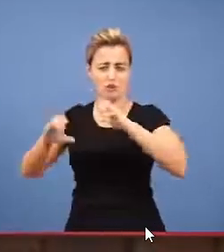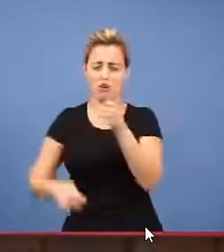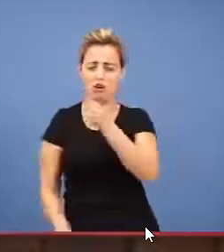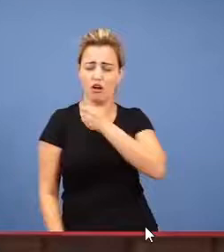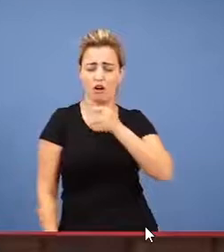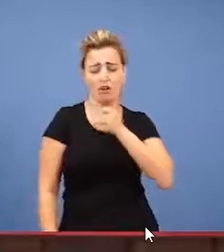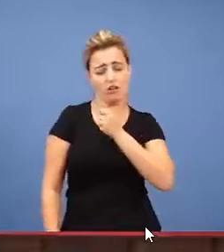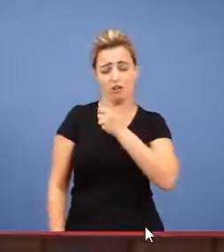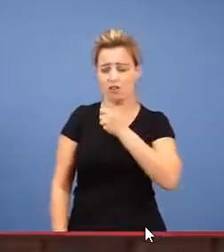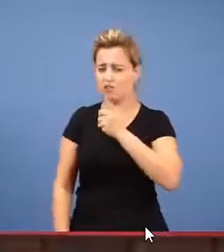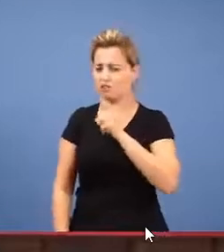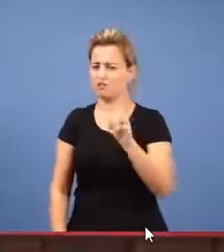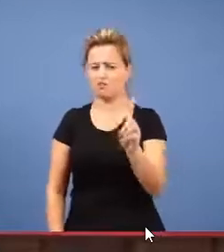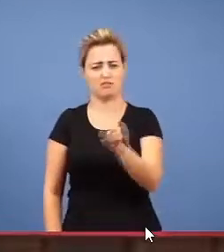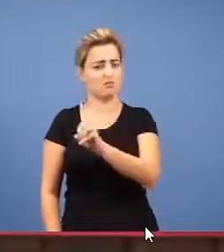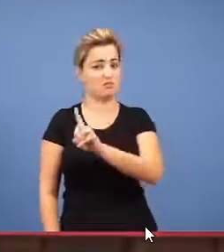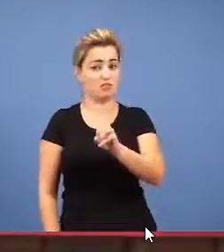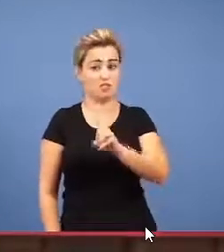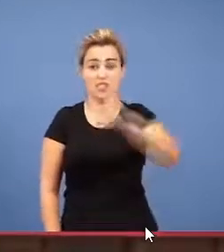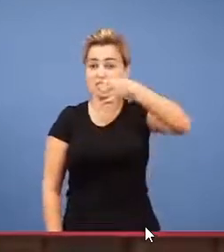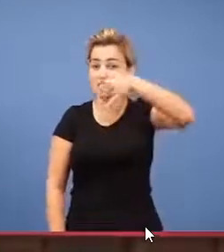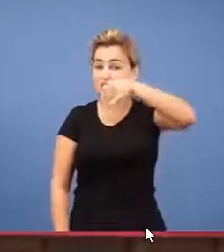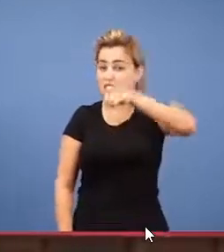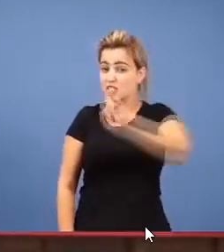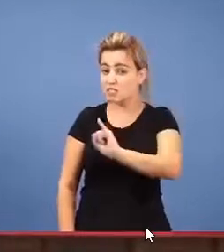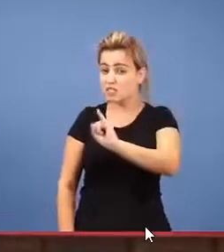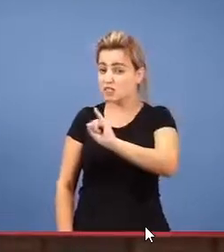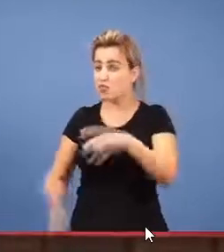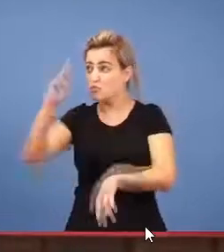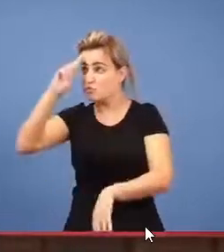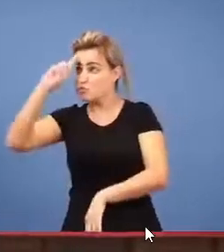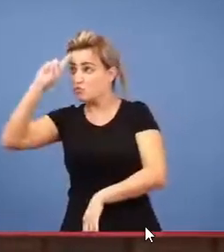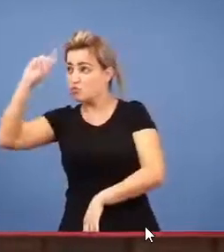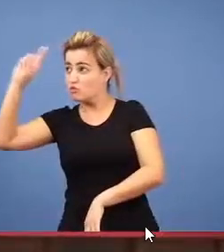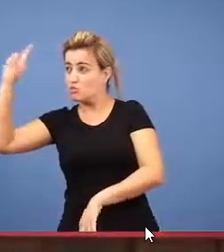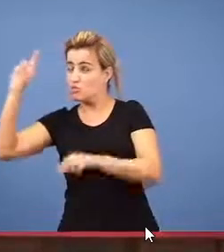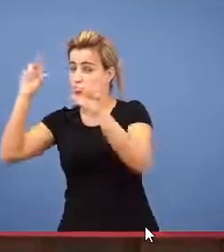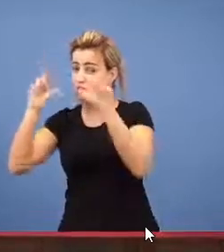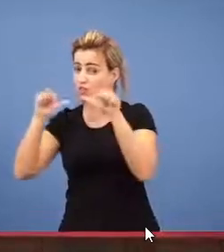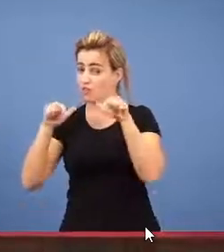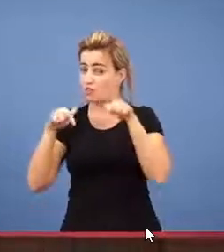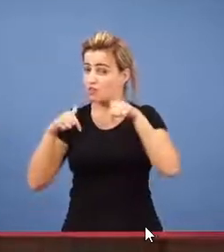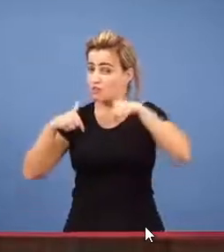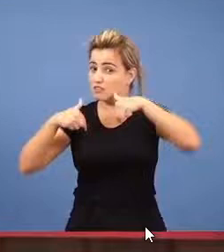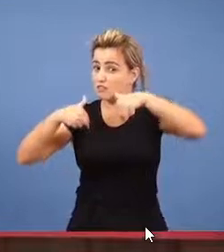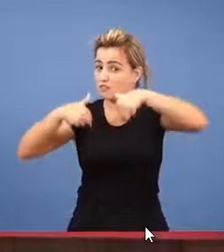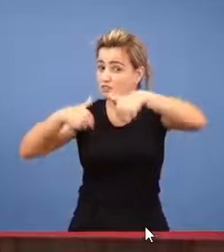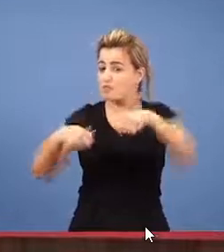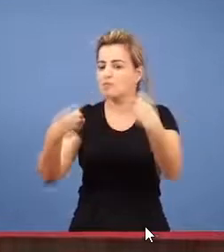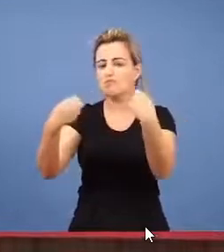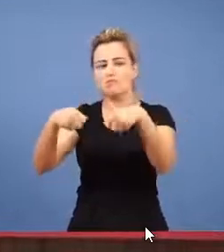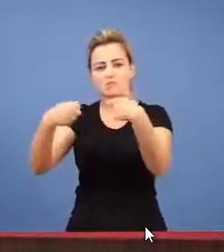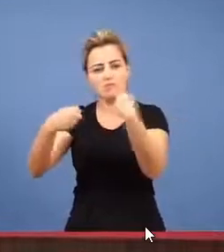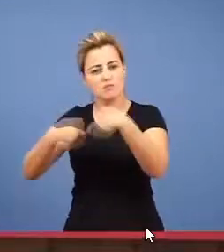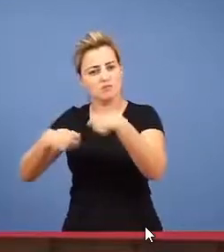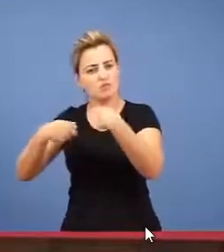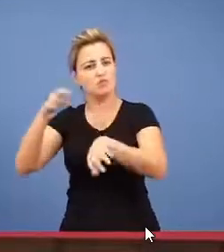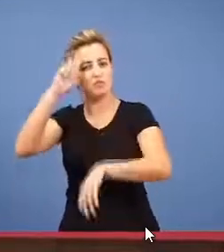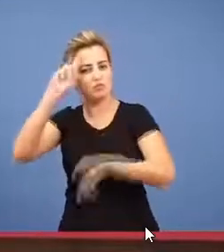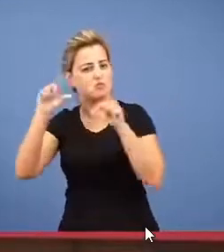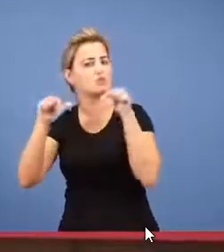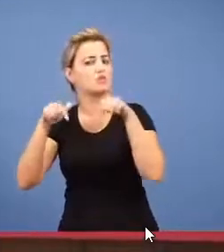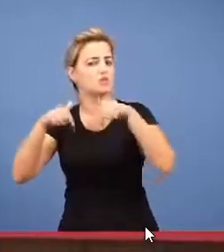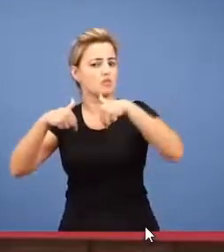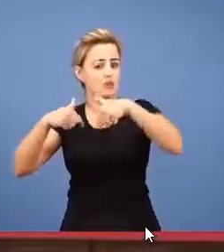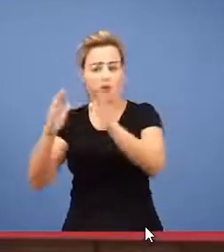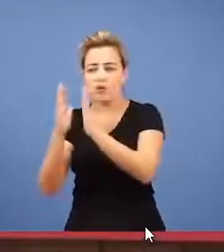right. Everything is all right. But look, if the hand of the Lord, if the prayer is